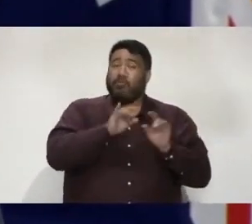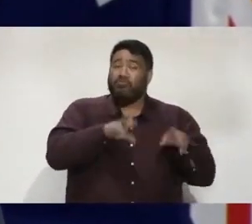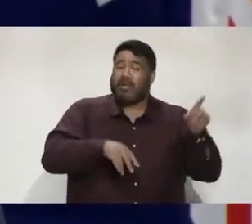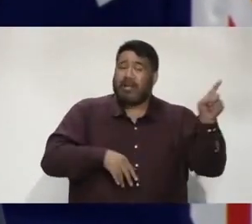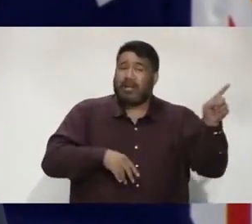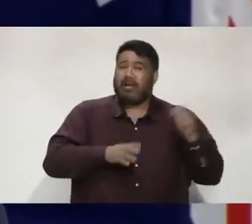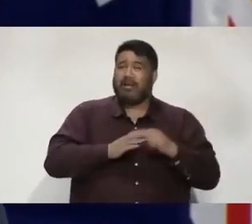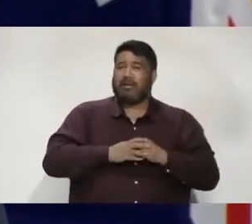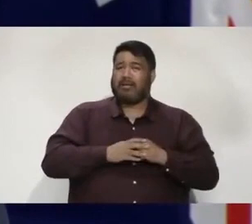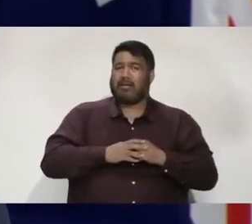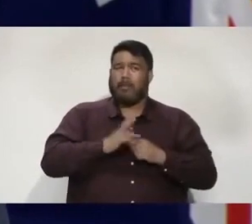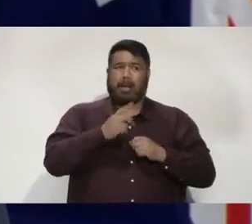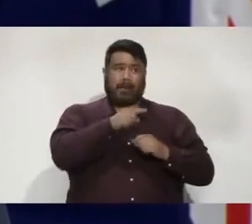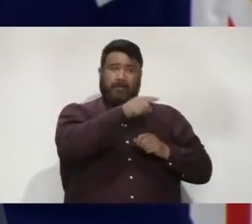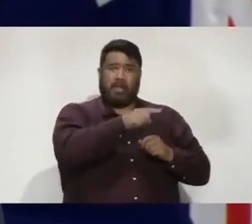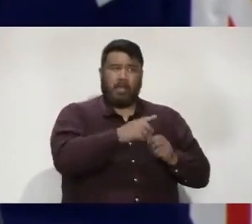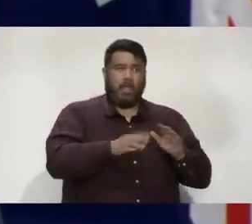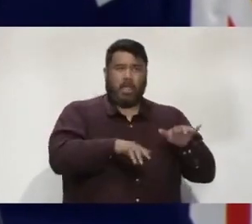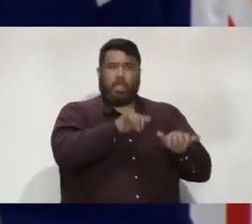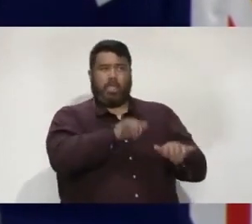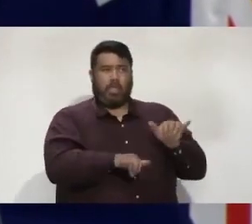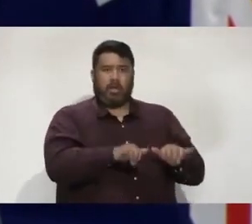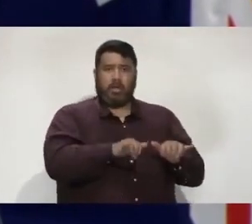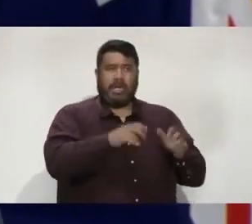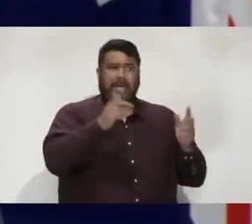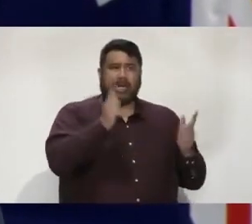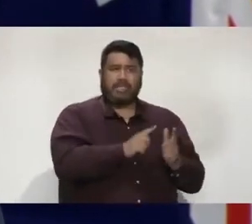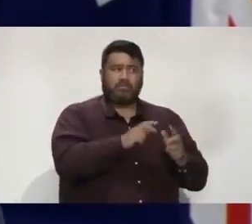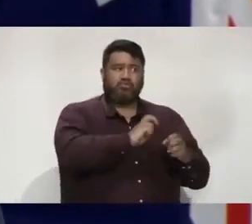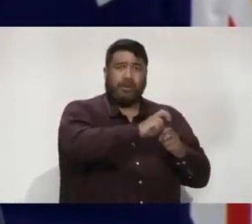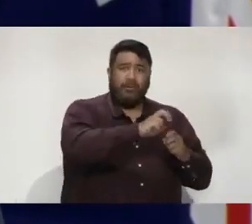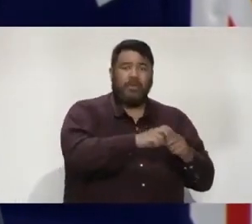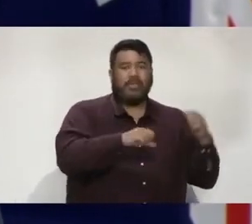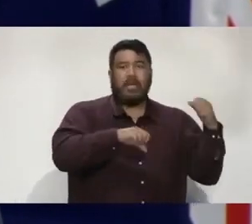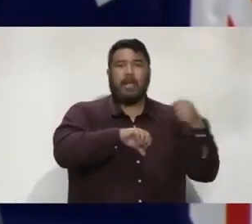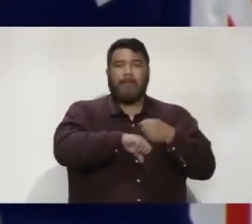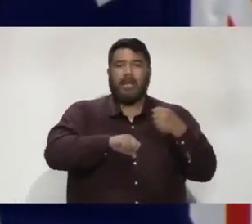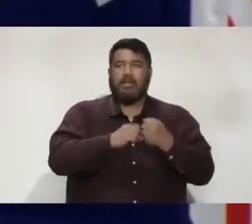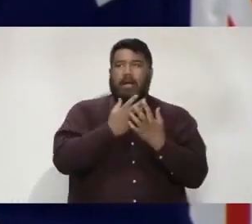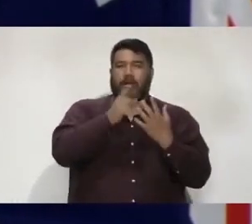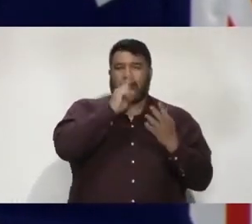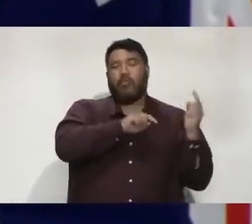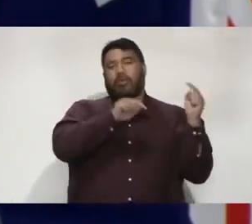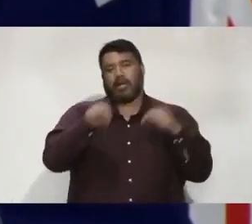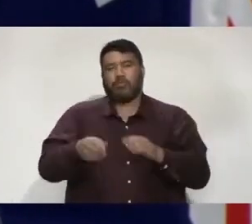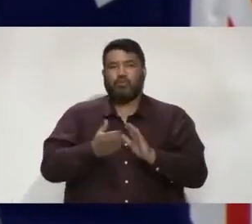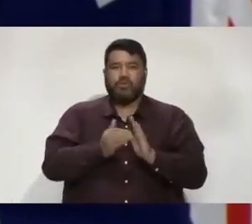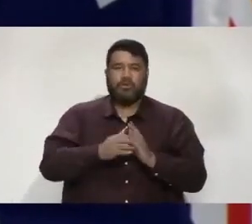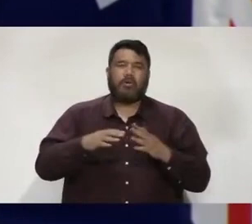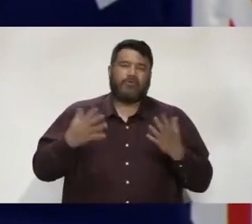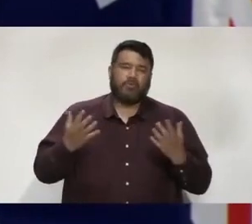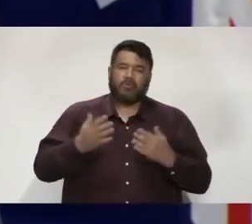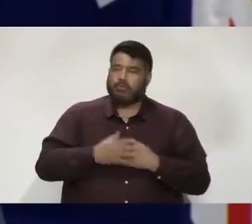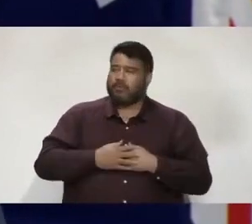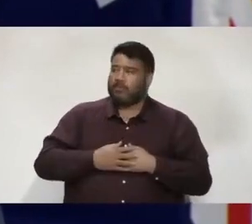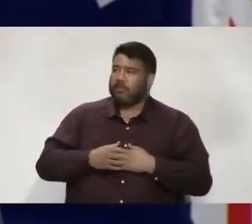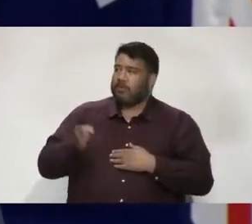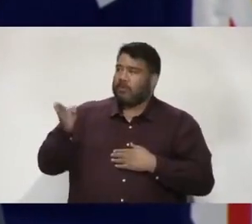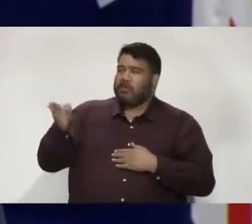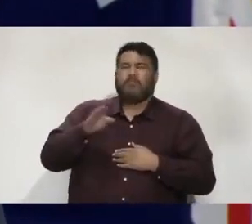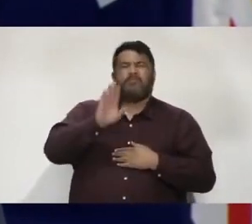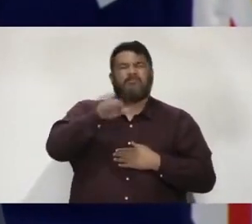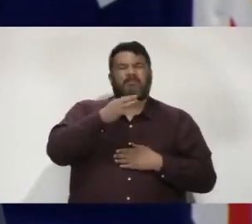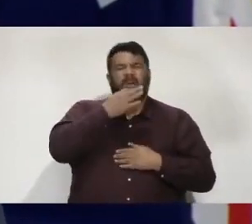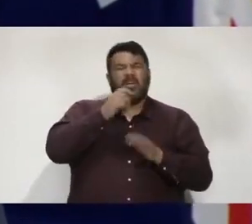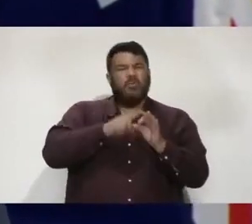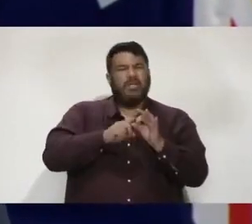volatility, less certainty of travel in Australia, consequently, we're seeing less movement to New Zealand. But sort of further to that, so you